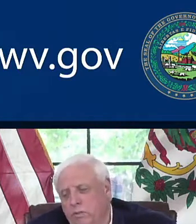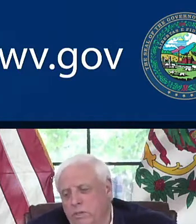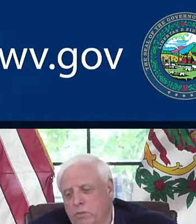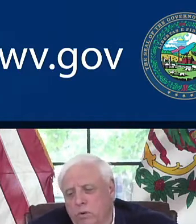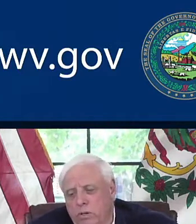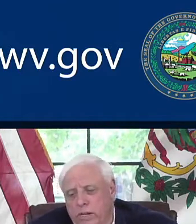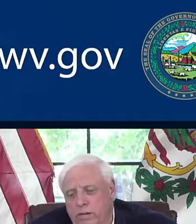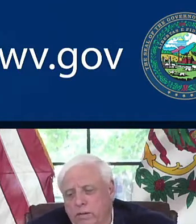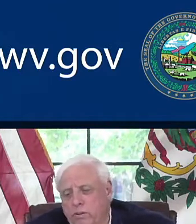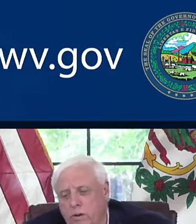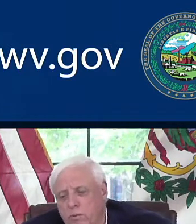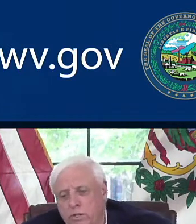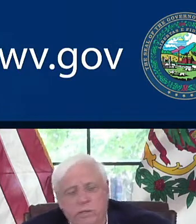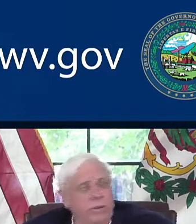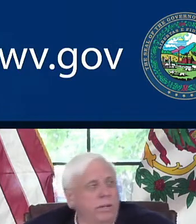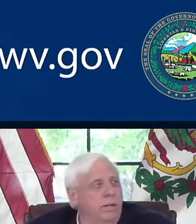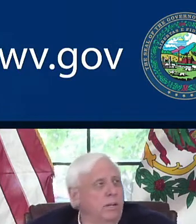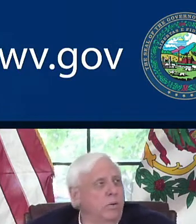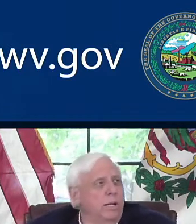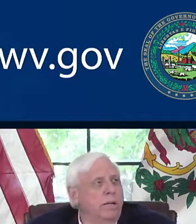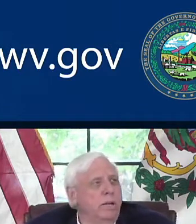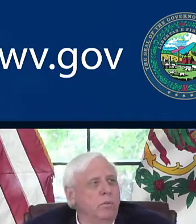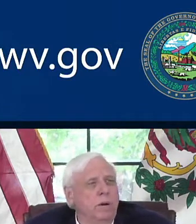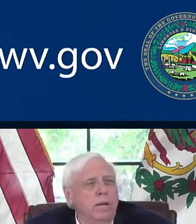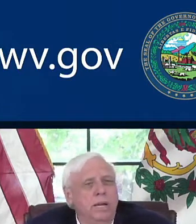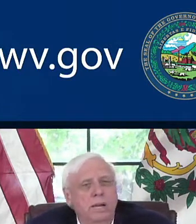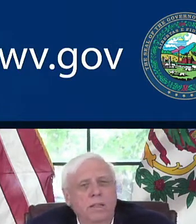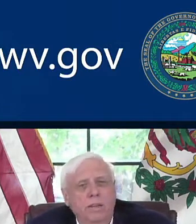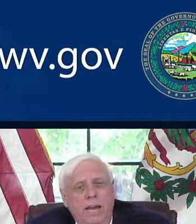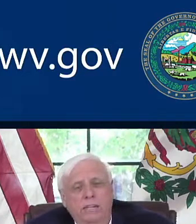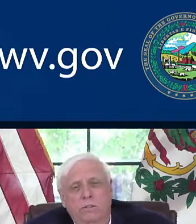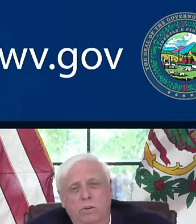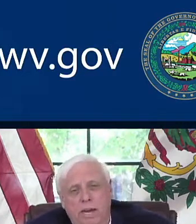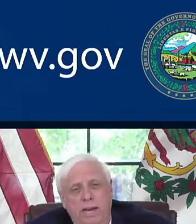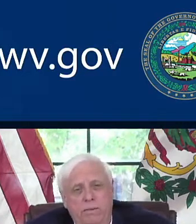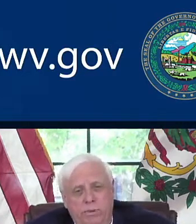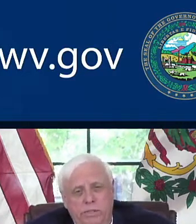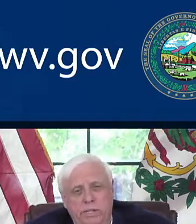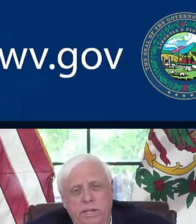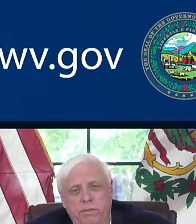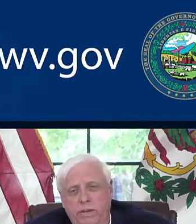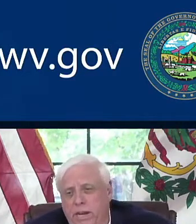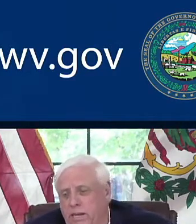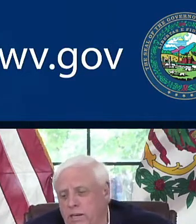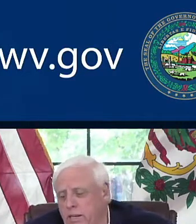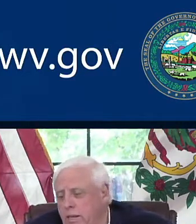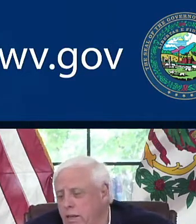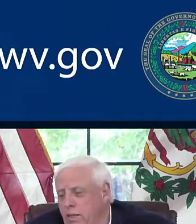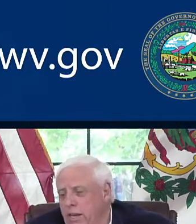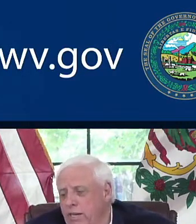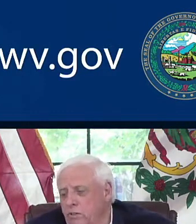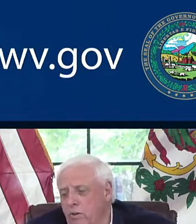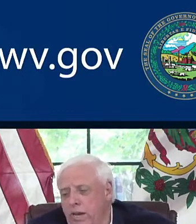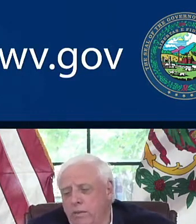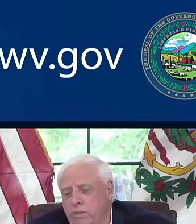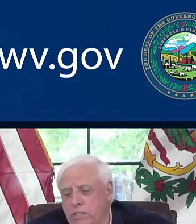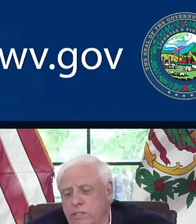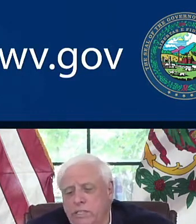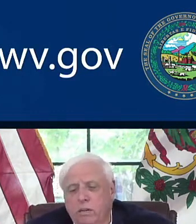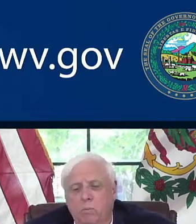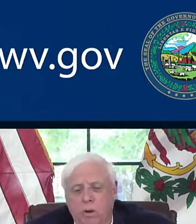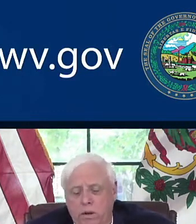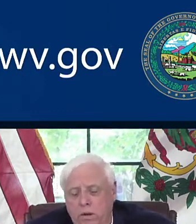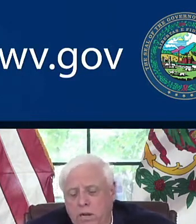just want that to start really trending and going down the other way. The national average, to give you an idea, the national average